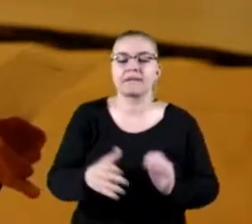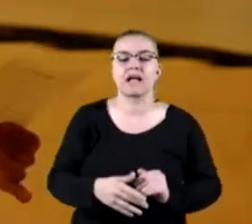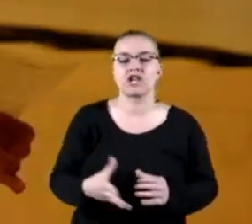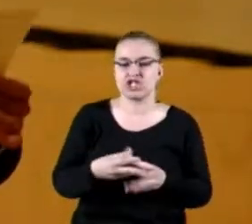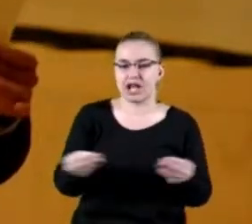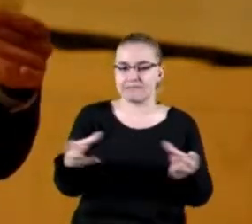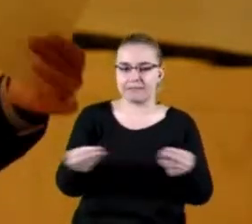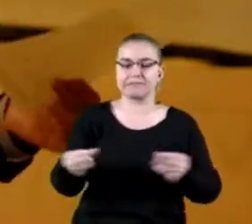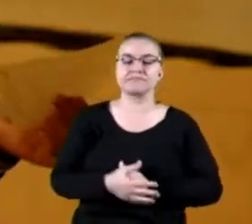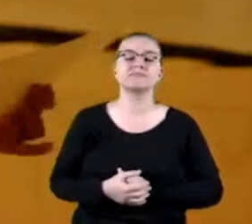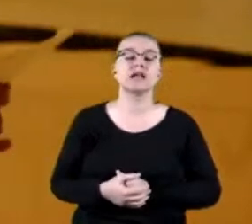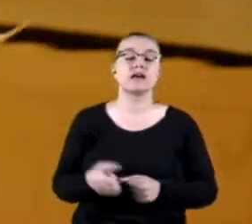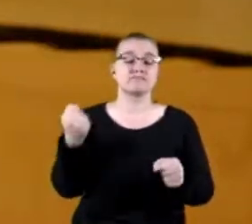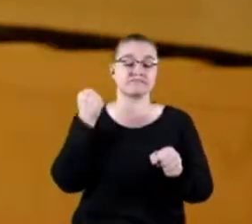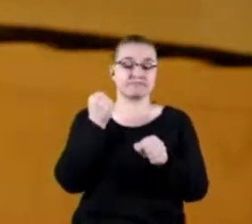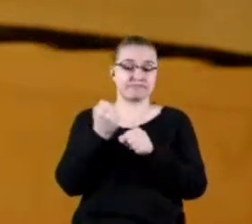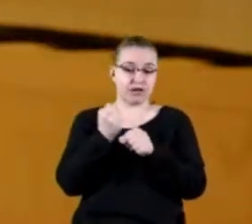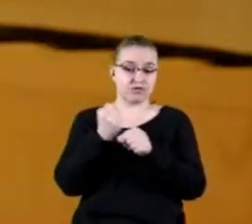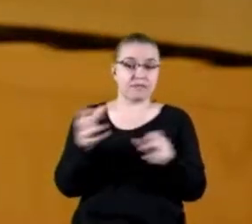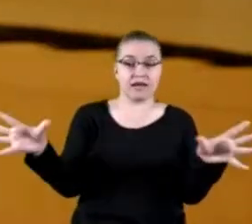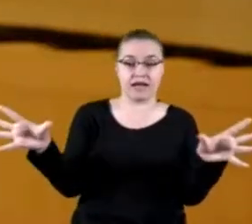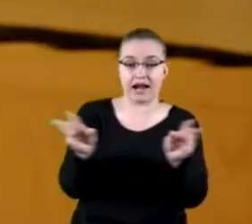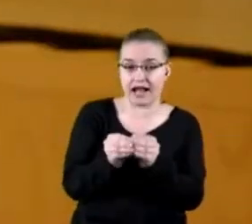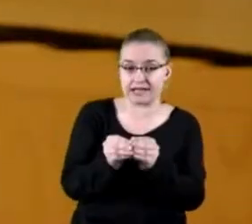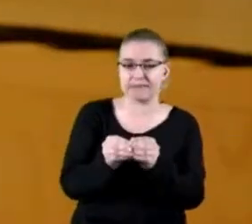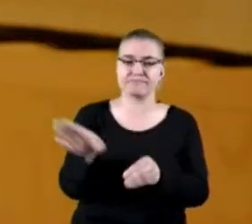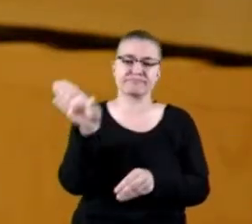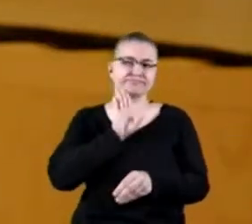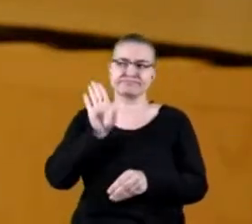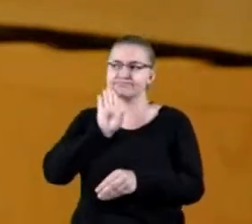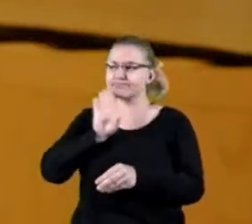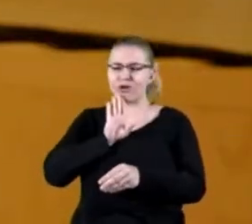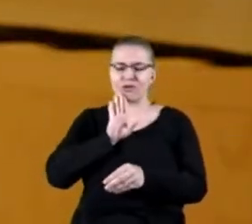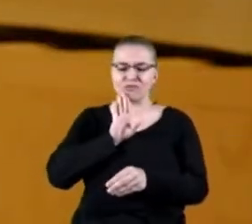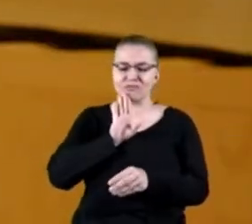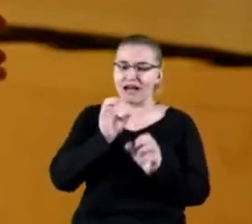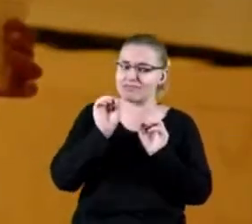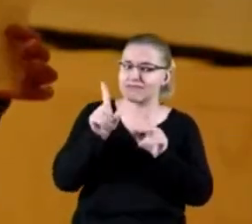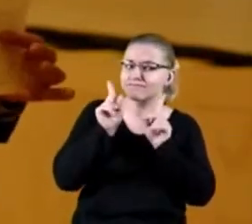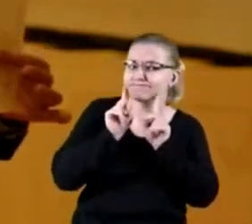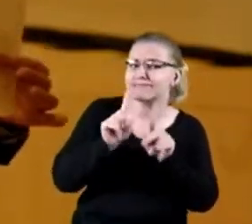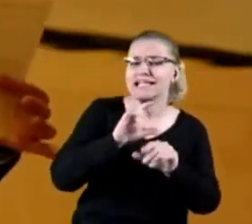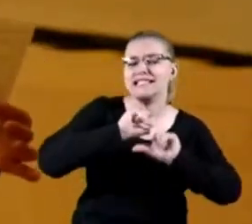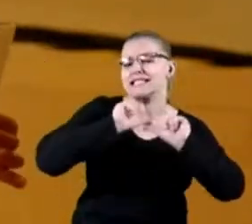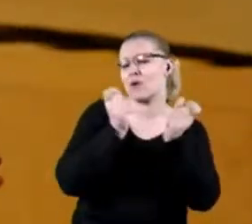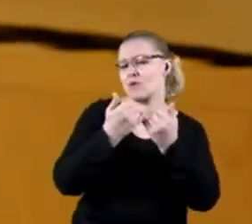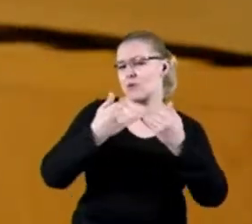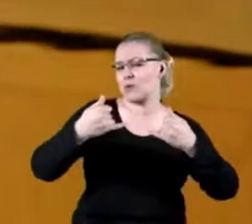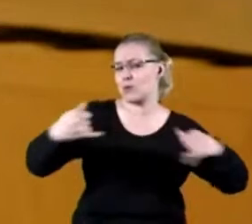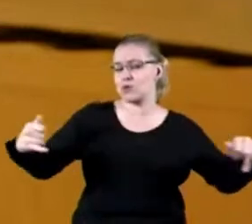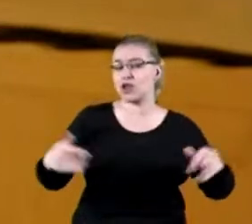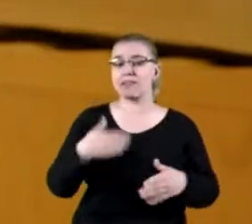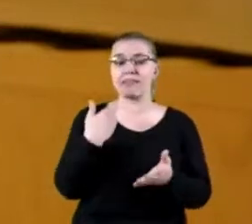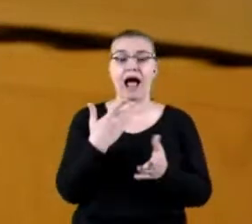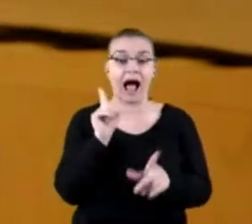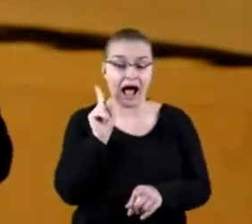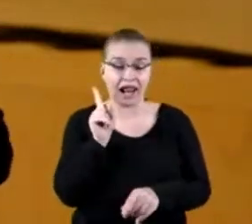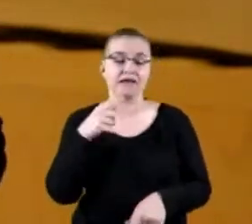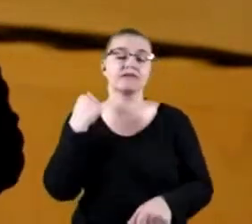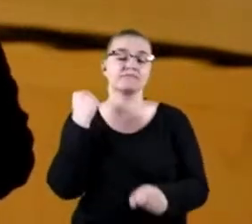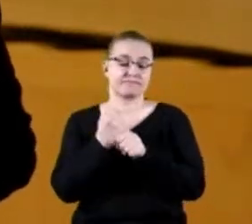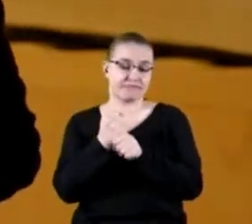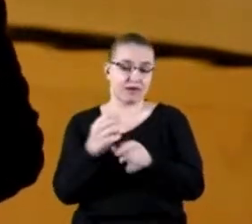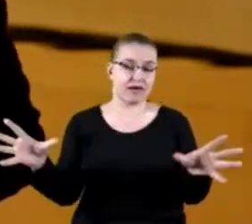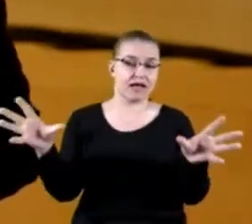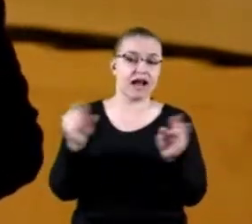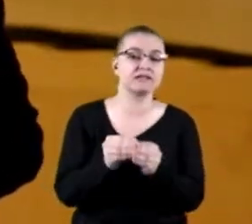work together. We are very similar, but we are quite different. But we work together to make more livable cities for